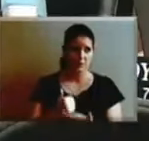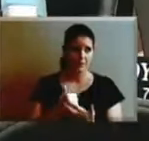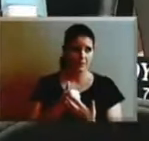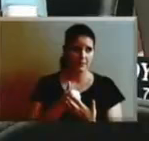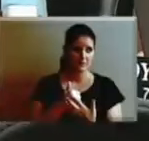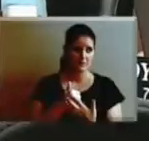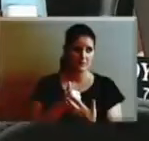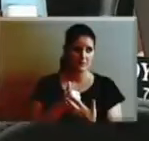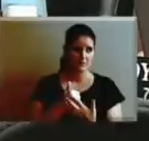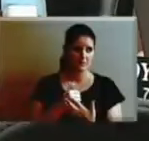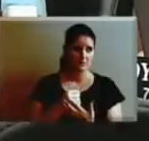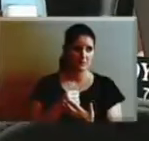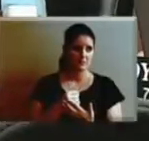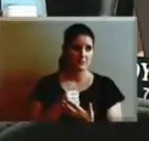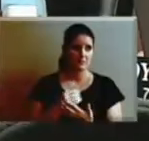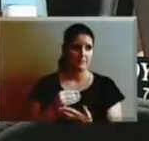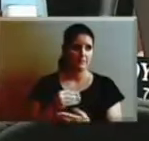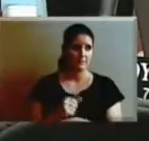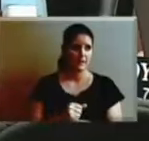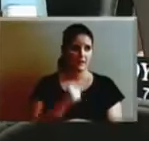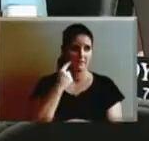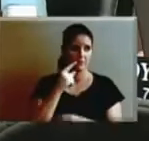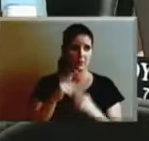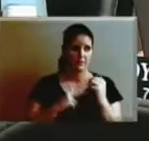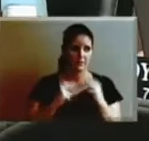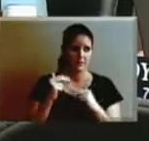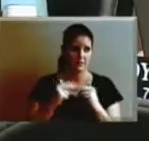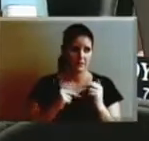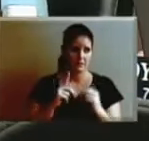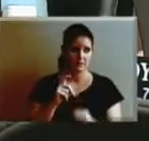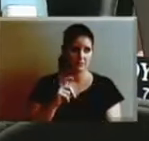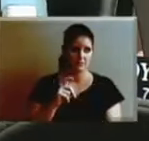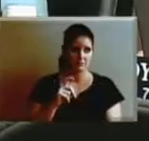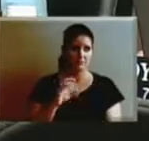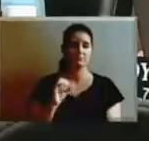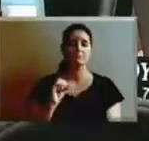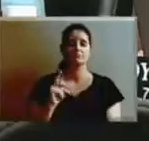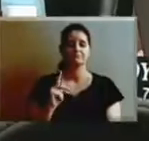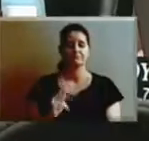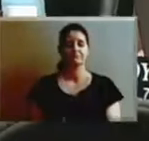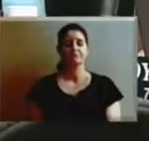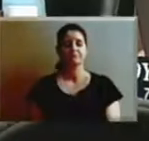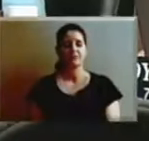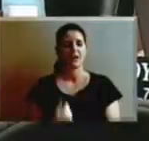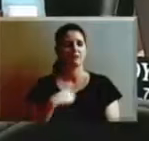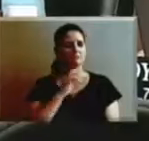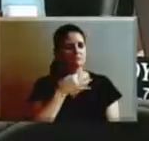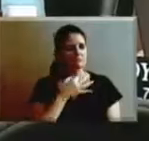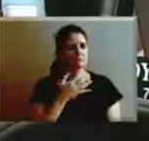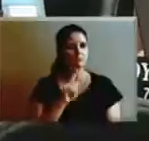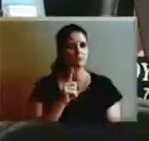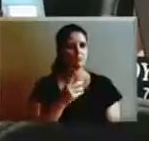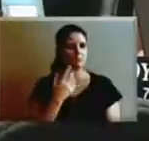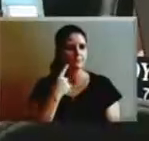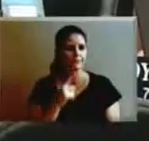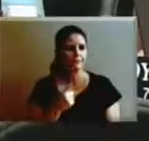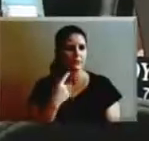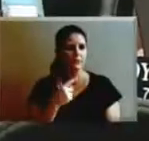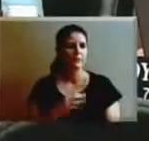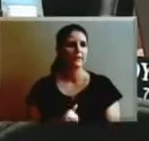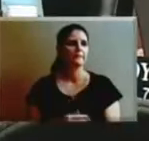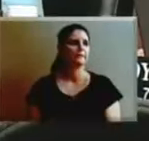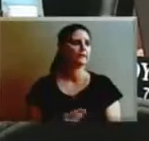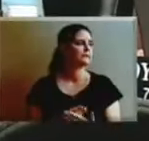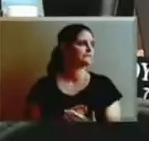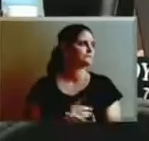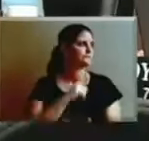cover costs of maintaining the facilities. Yes. and working with that. Okay, yes. I was just curious about that. Thank you. Right.